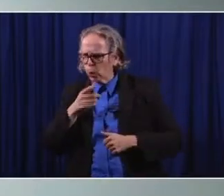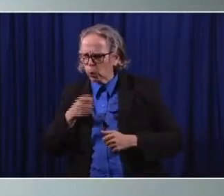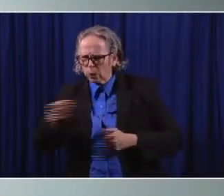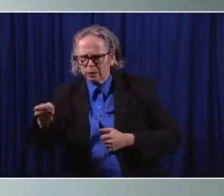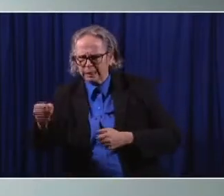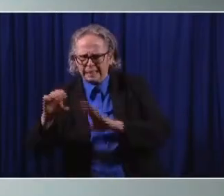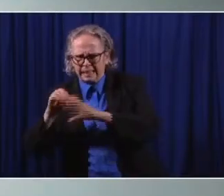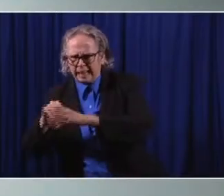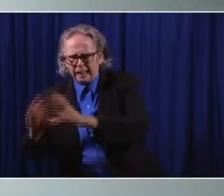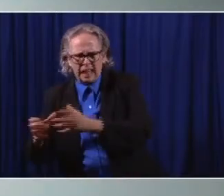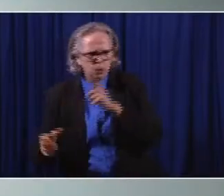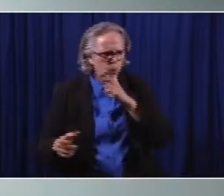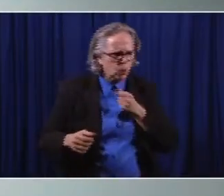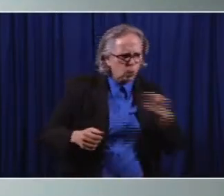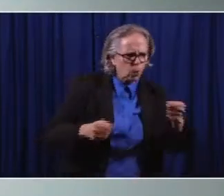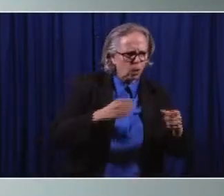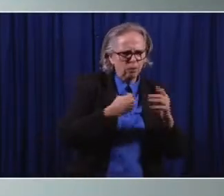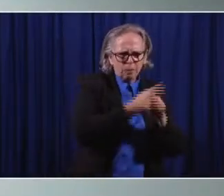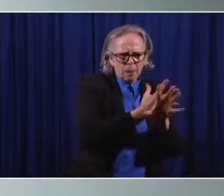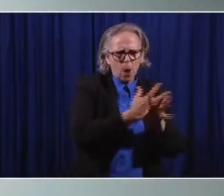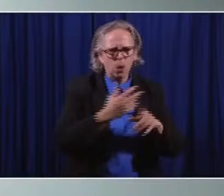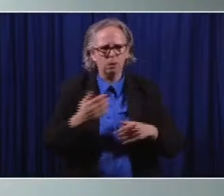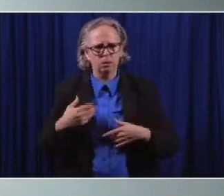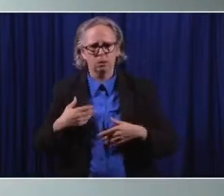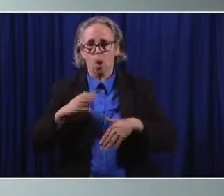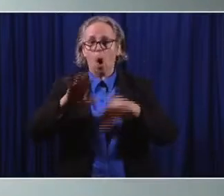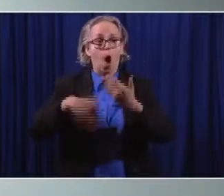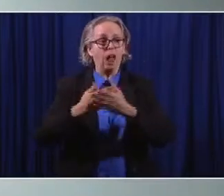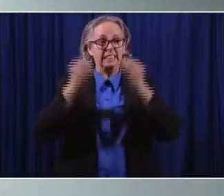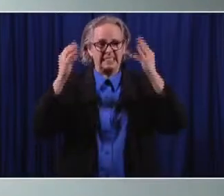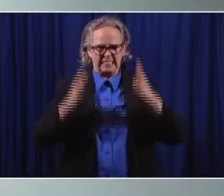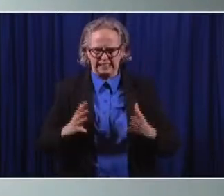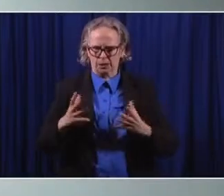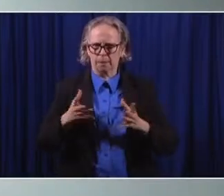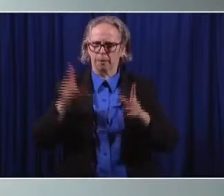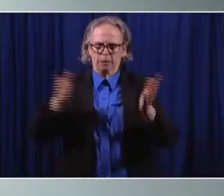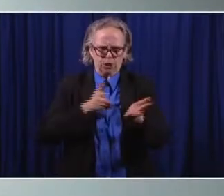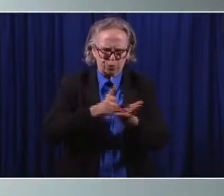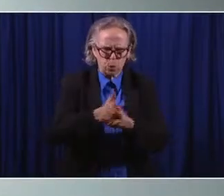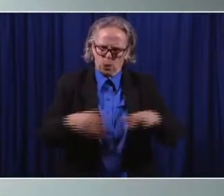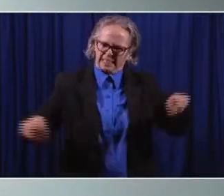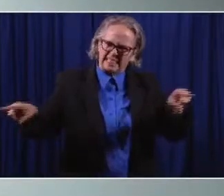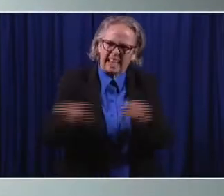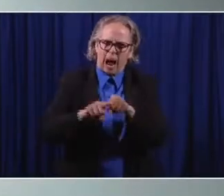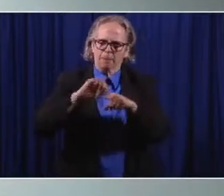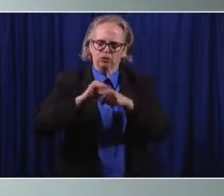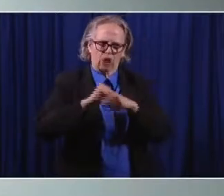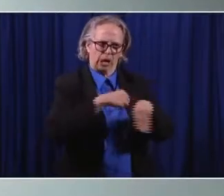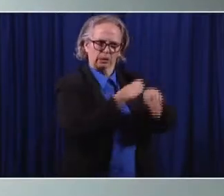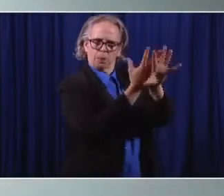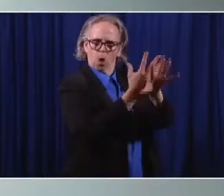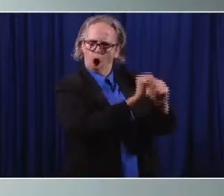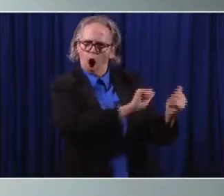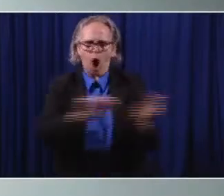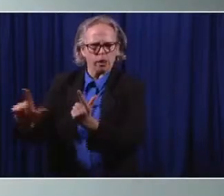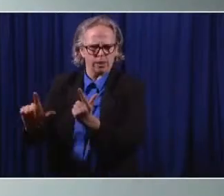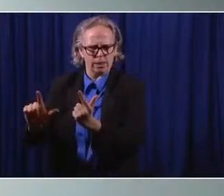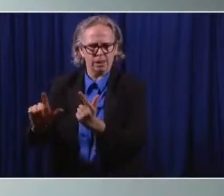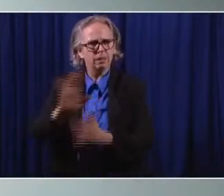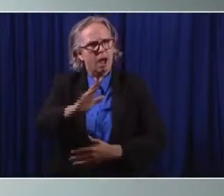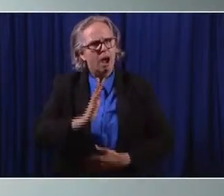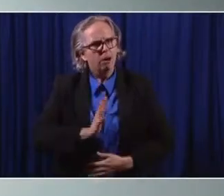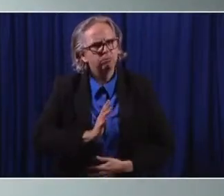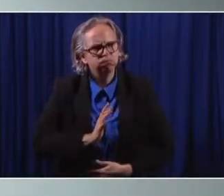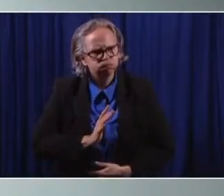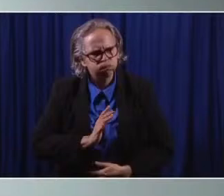all of our teachers were training in the summer. But really and truly what was nice is we were actually able to use our teachers that